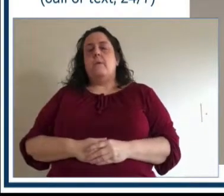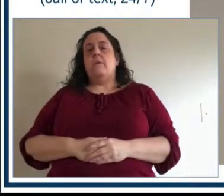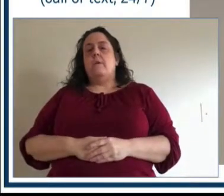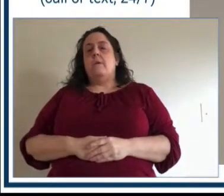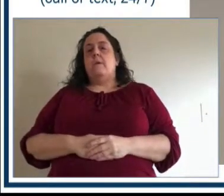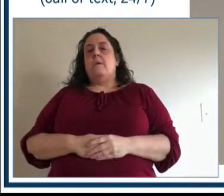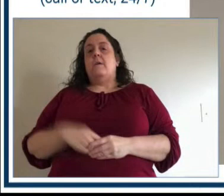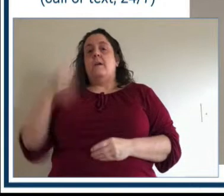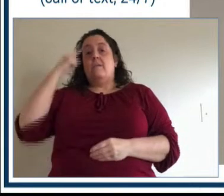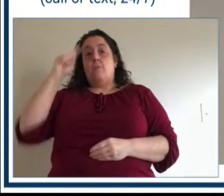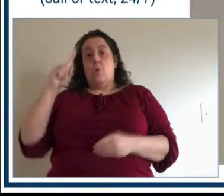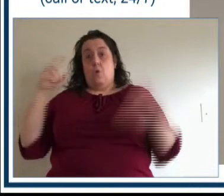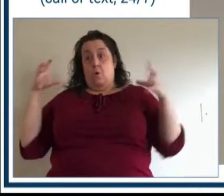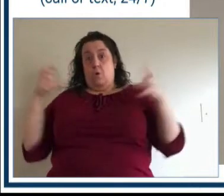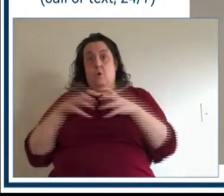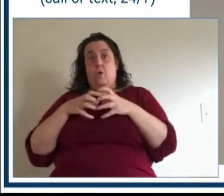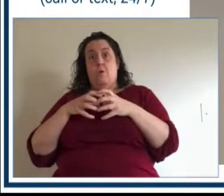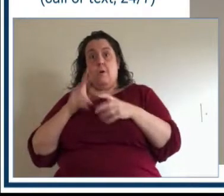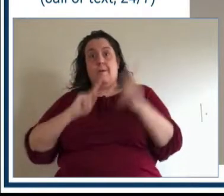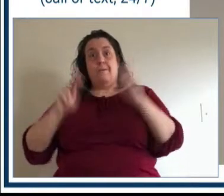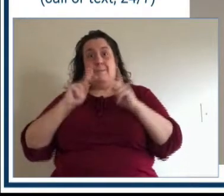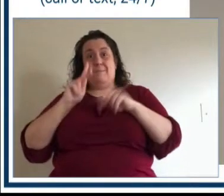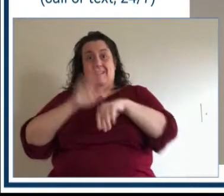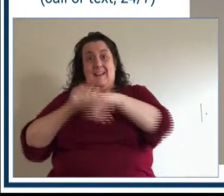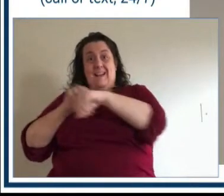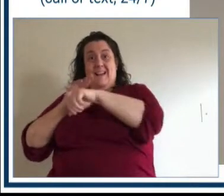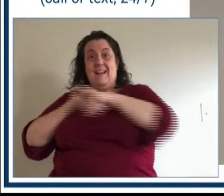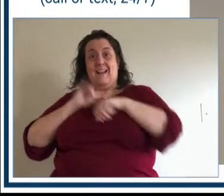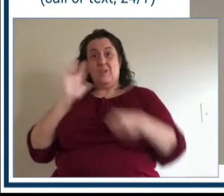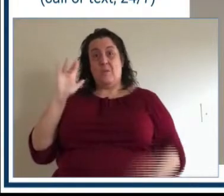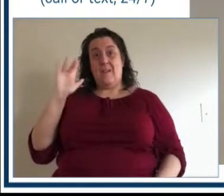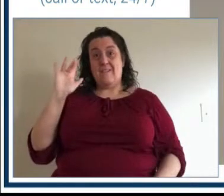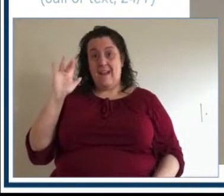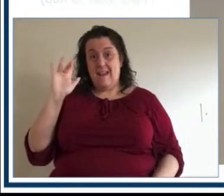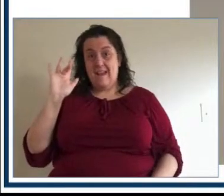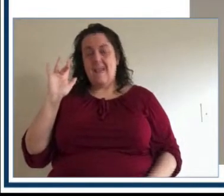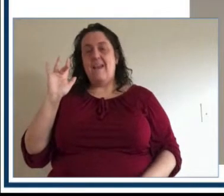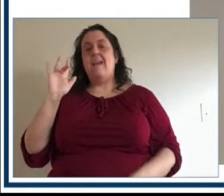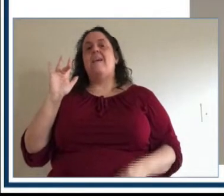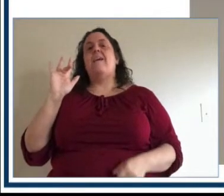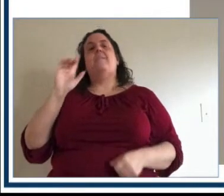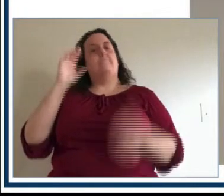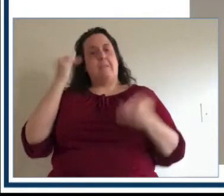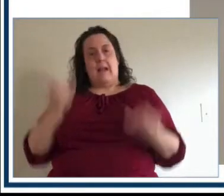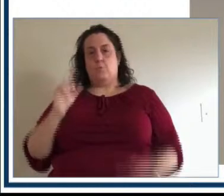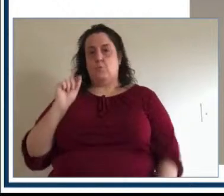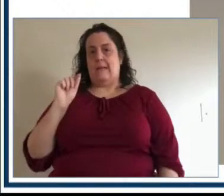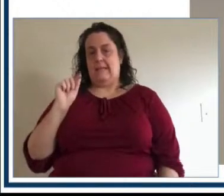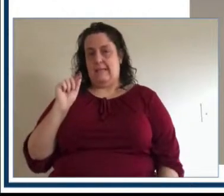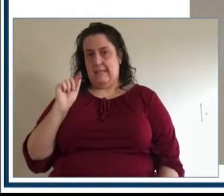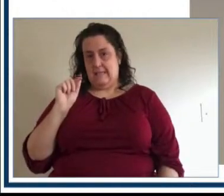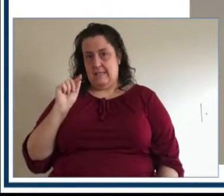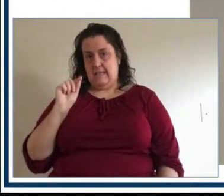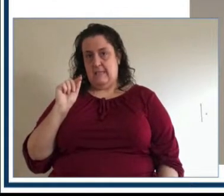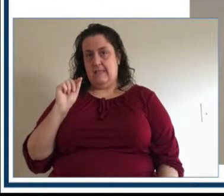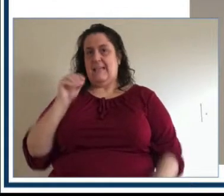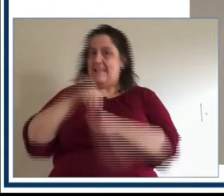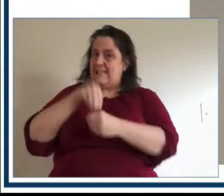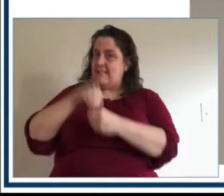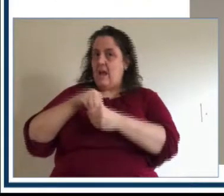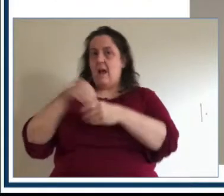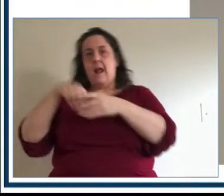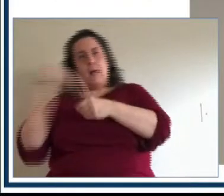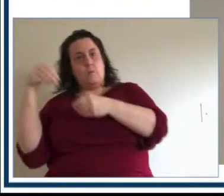from 25 to 20 people, indoors and outdoors. And we're also asking Nova Scotians to go back